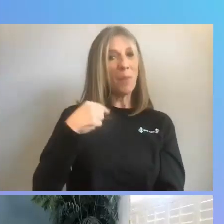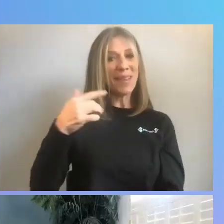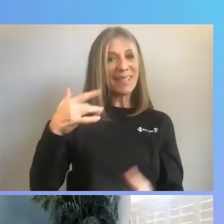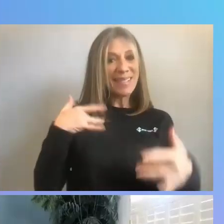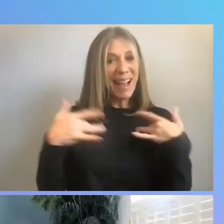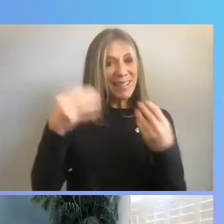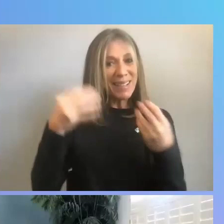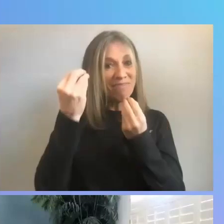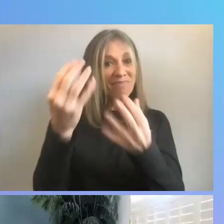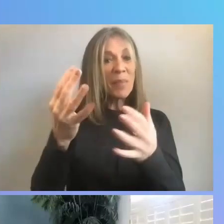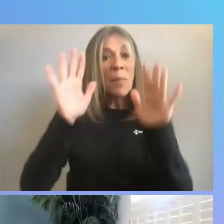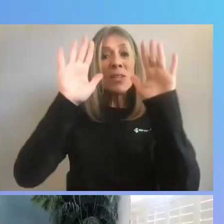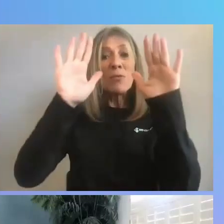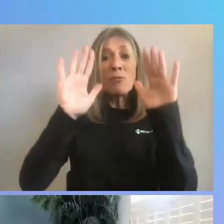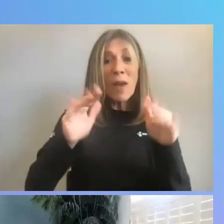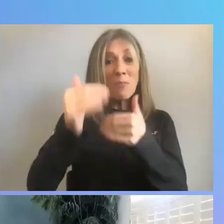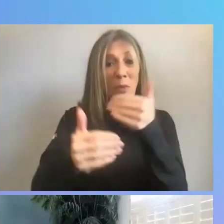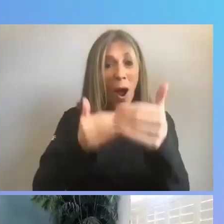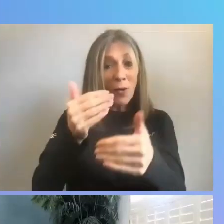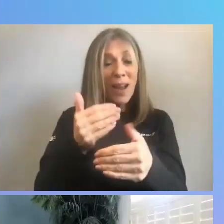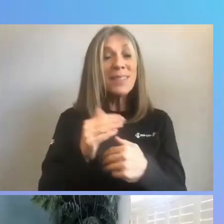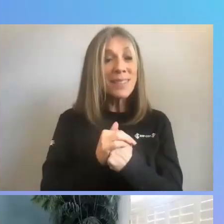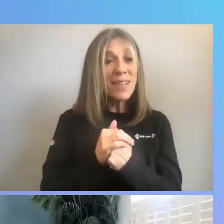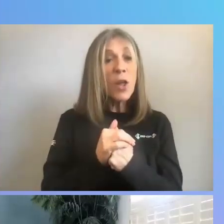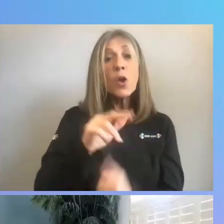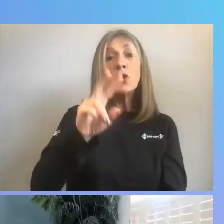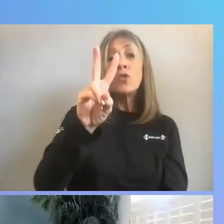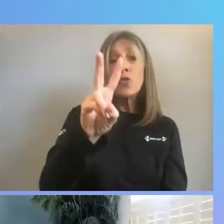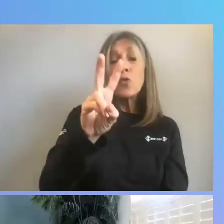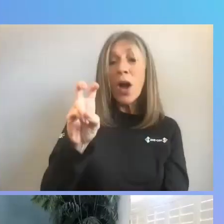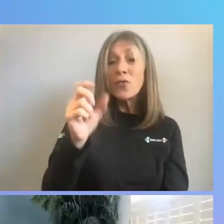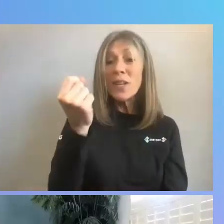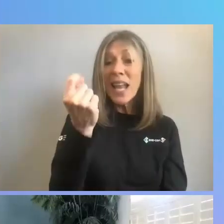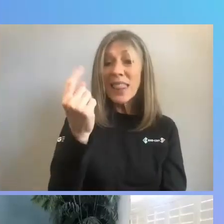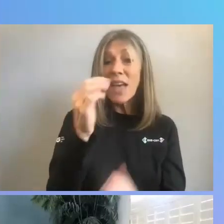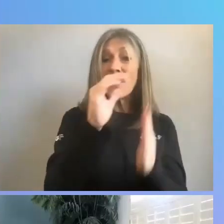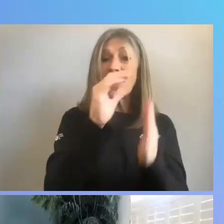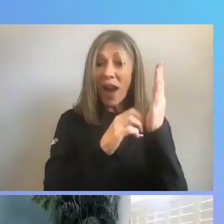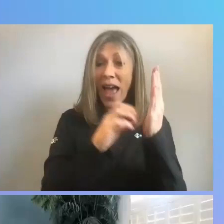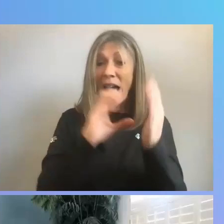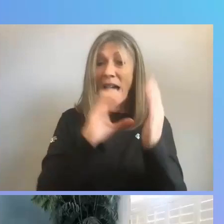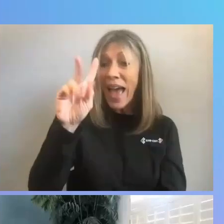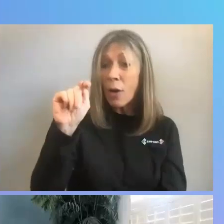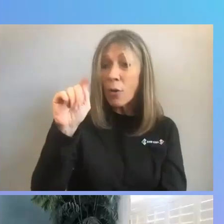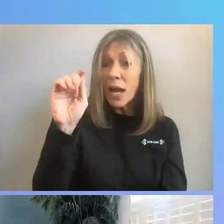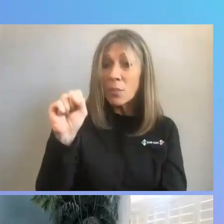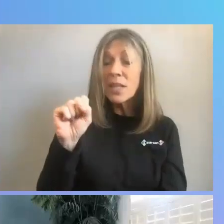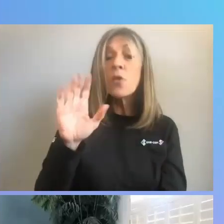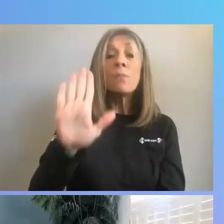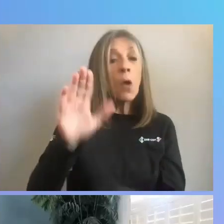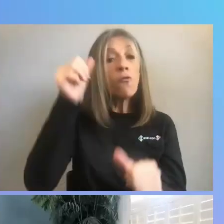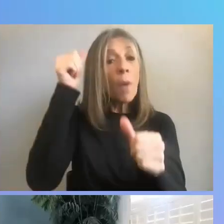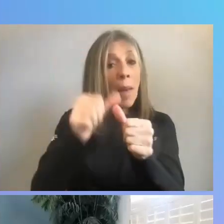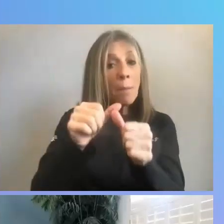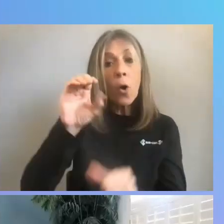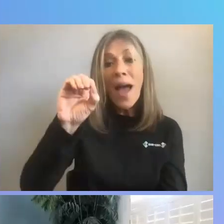there's been great progress. There are 211 draft outcomes. Remember, outcomes